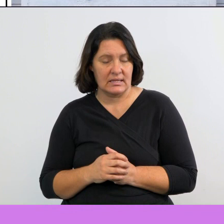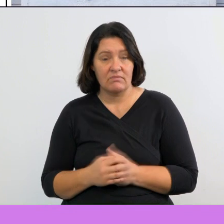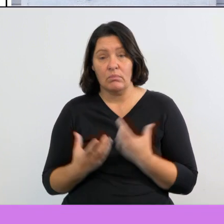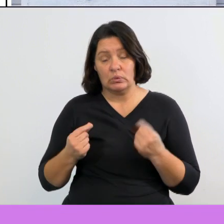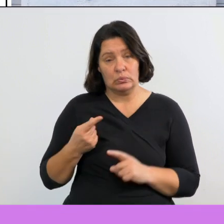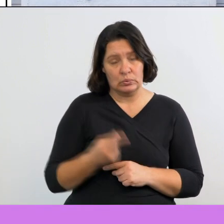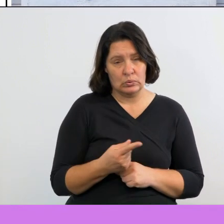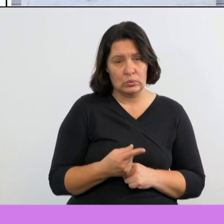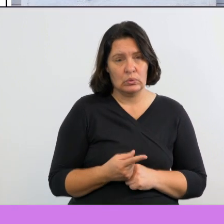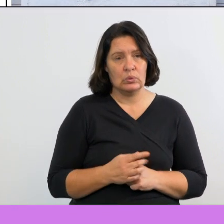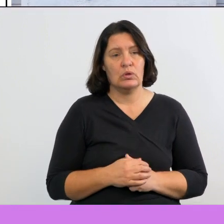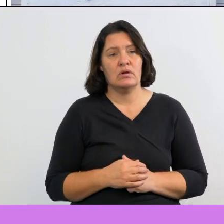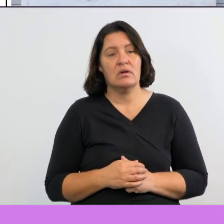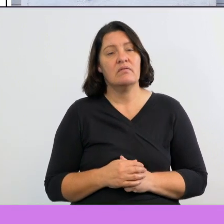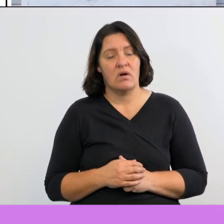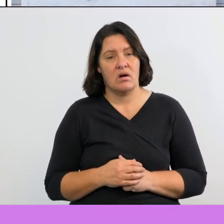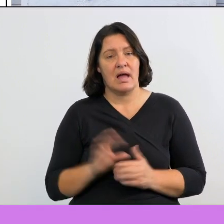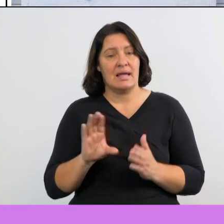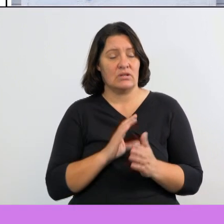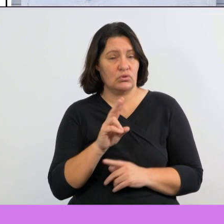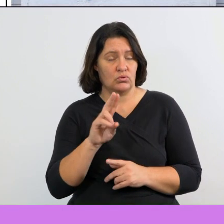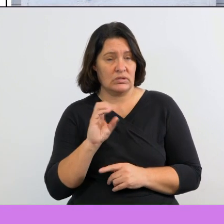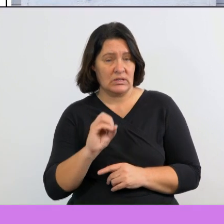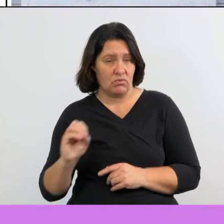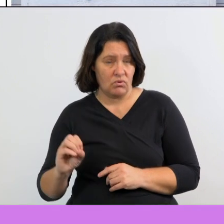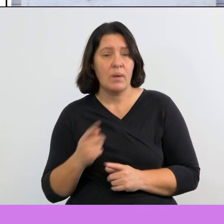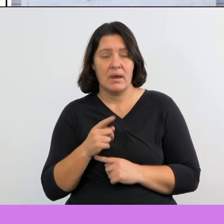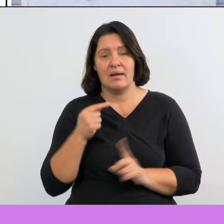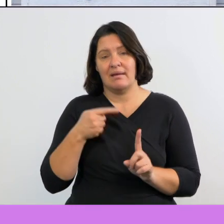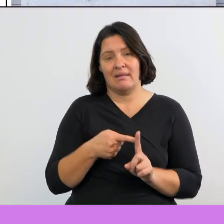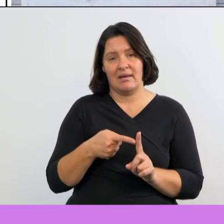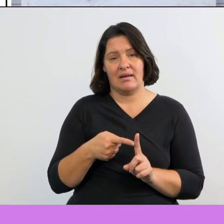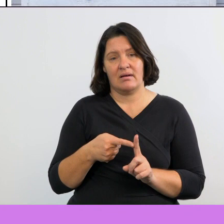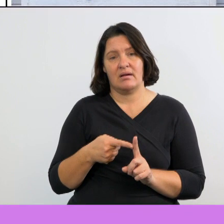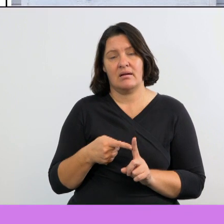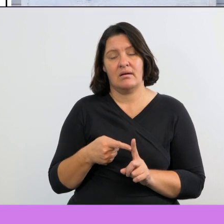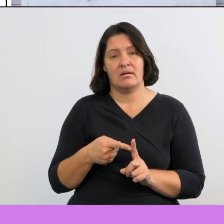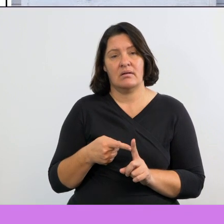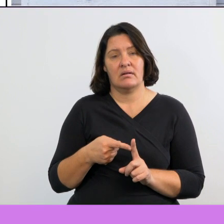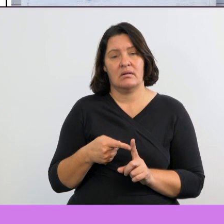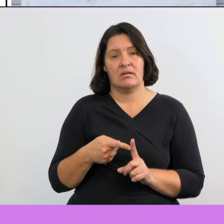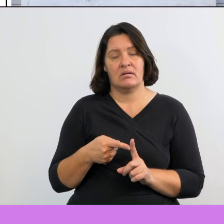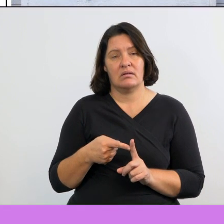100. So if I do that, cancel two zeros, so that means that will be,